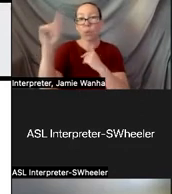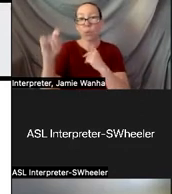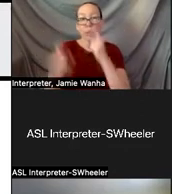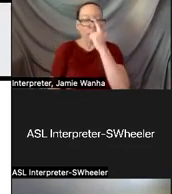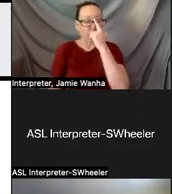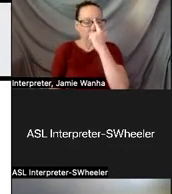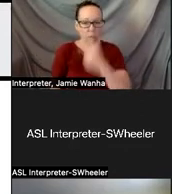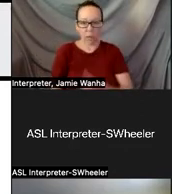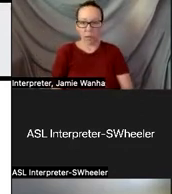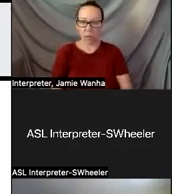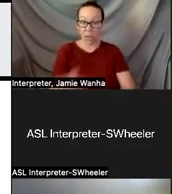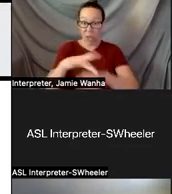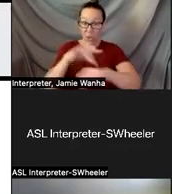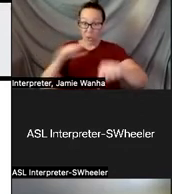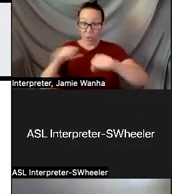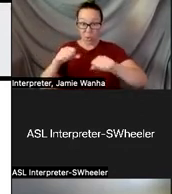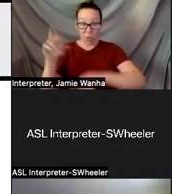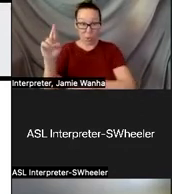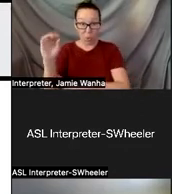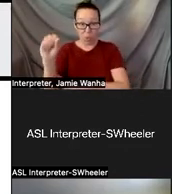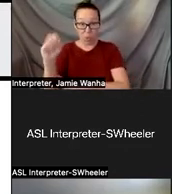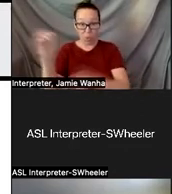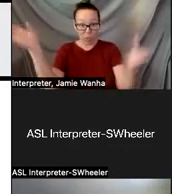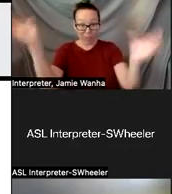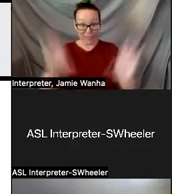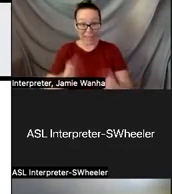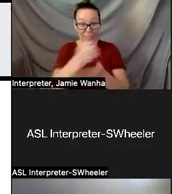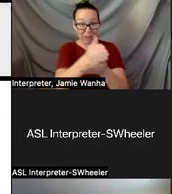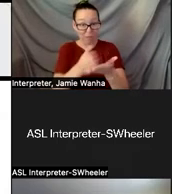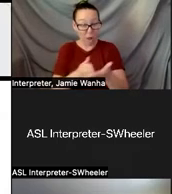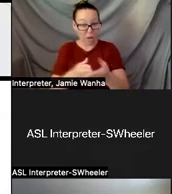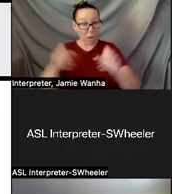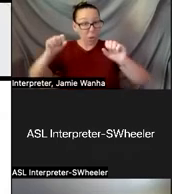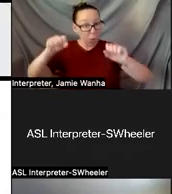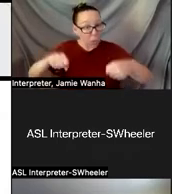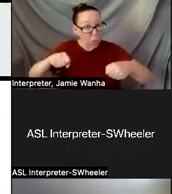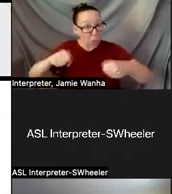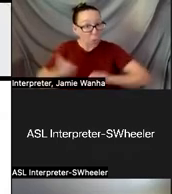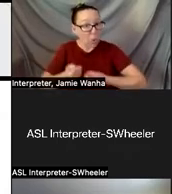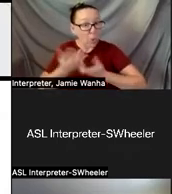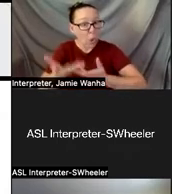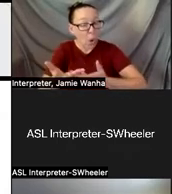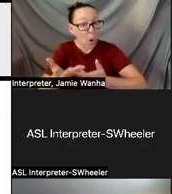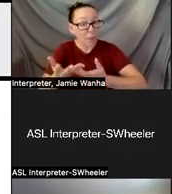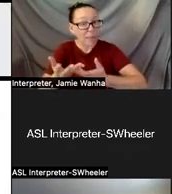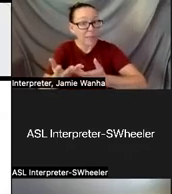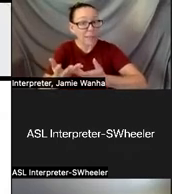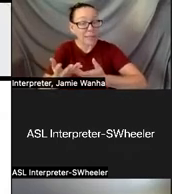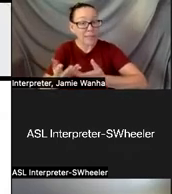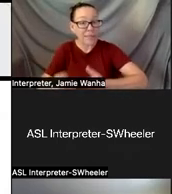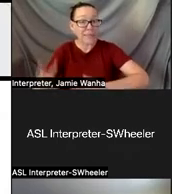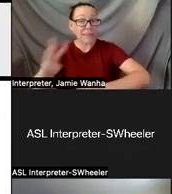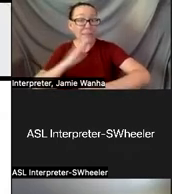an earthquake on the Rose Canyon Fault could cause or create a tsunami in the local area. Has the tsunami impact been included